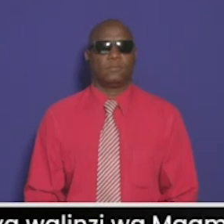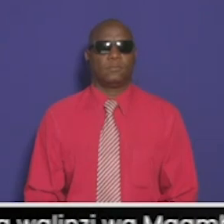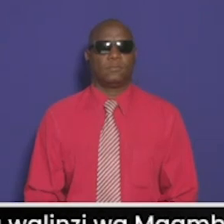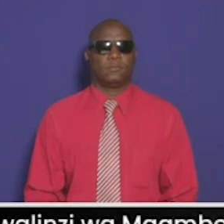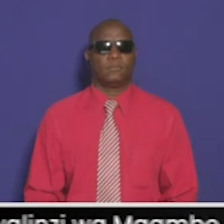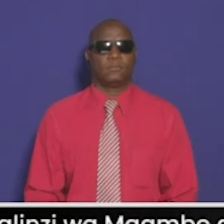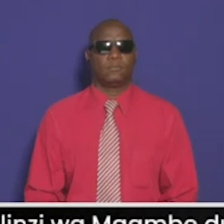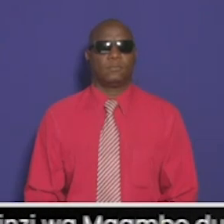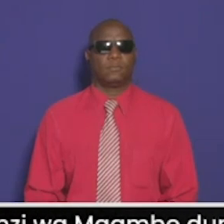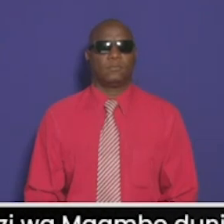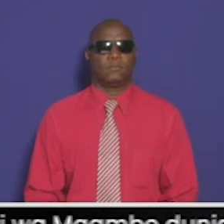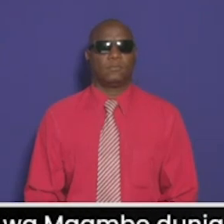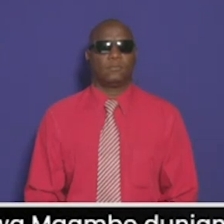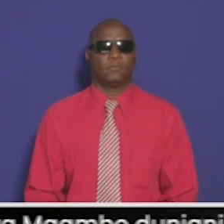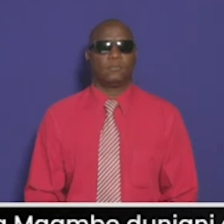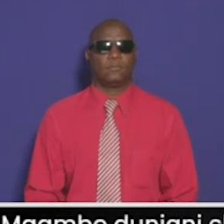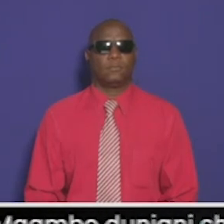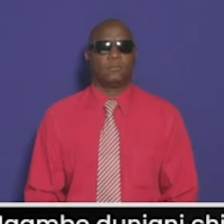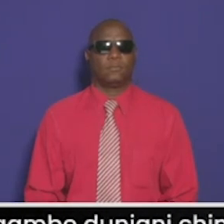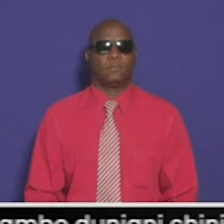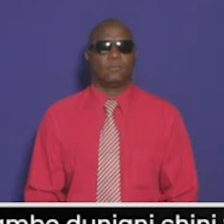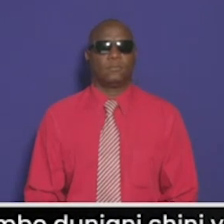limited to victims.